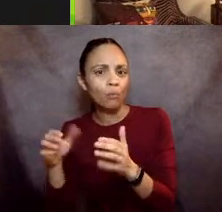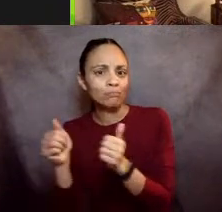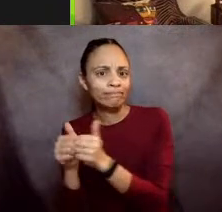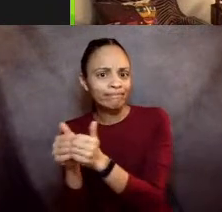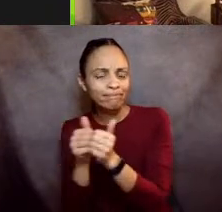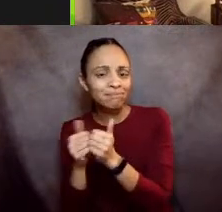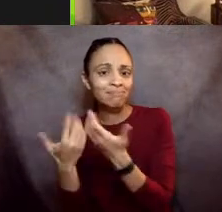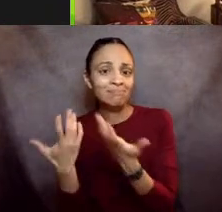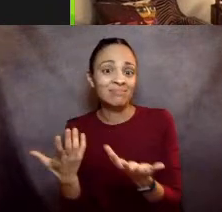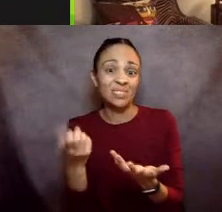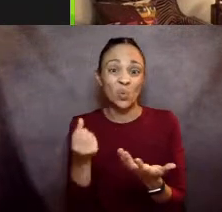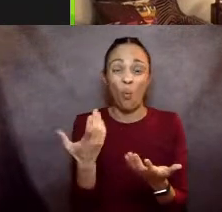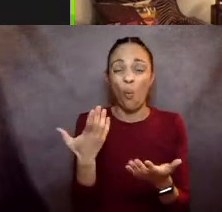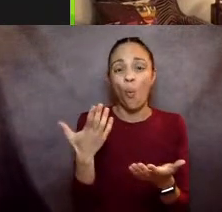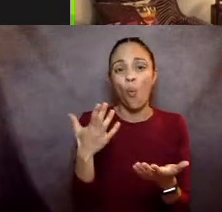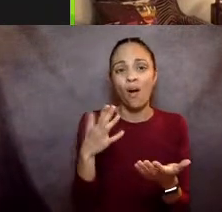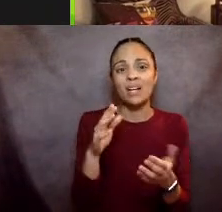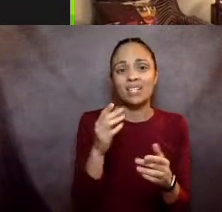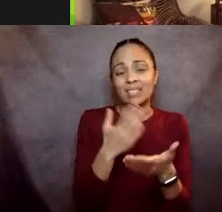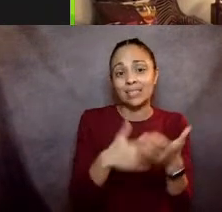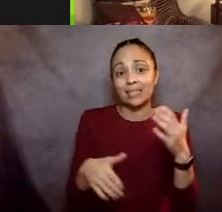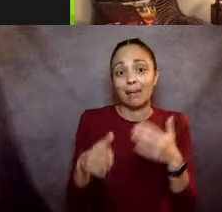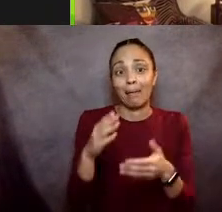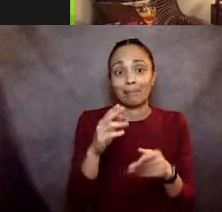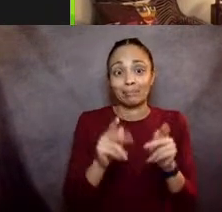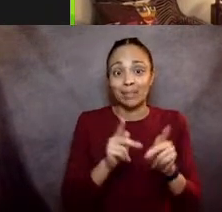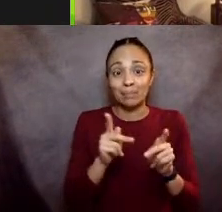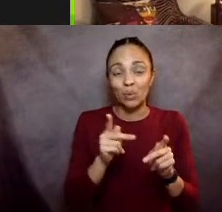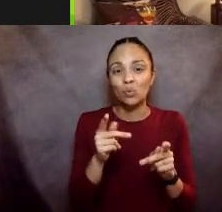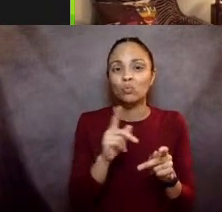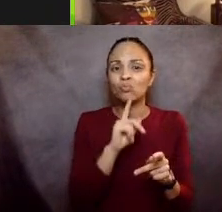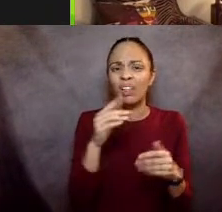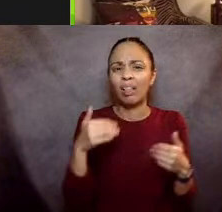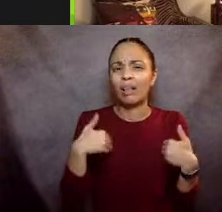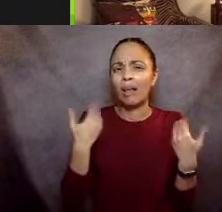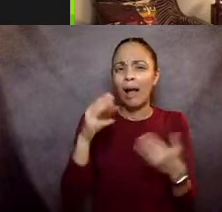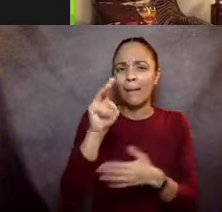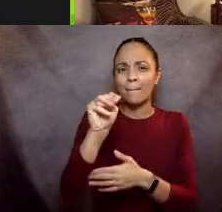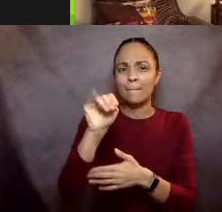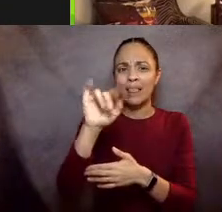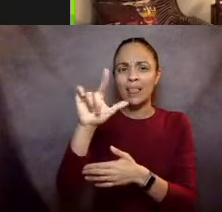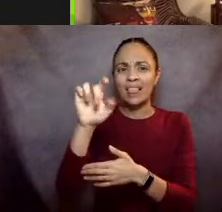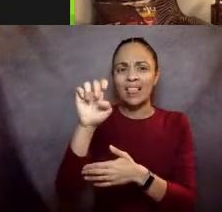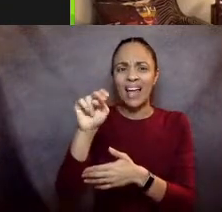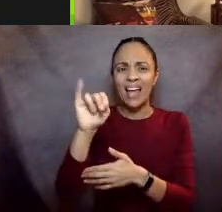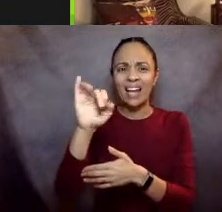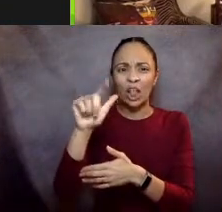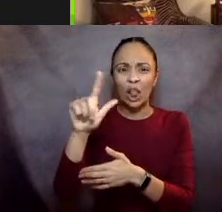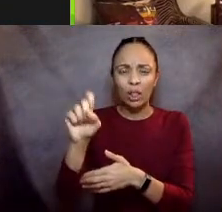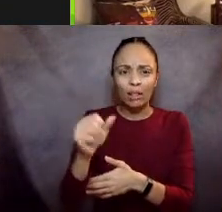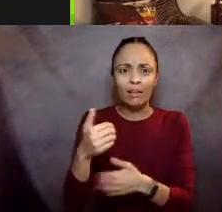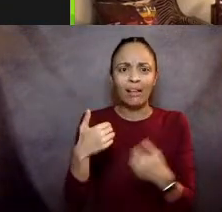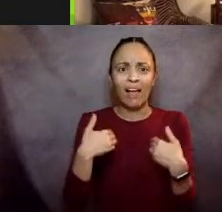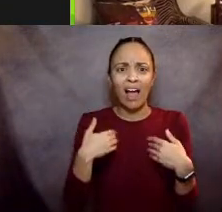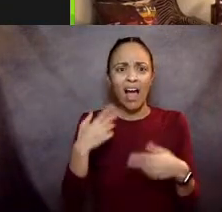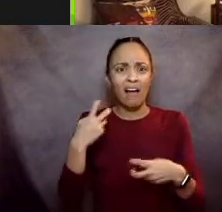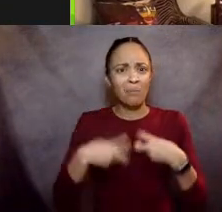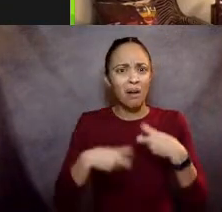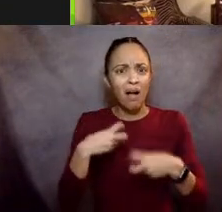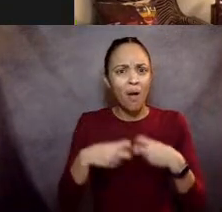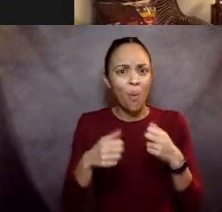stand to pick the phone up and call customer service. It literally gives her the heebie-jeebies. And I'm like,